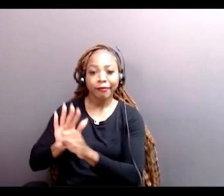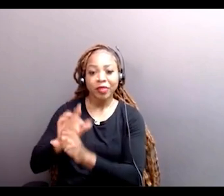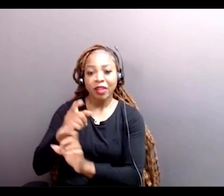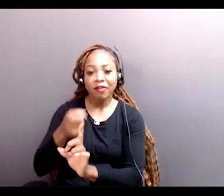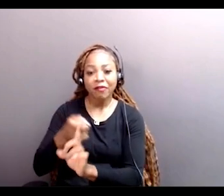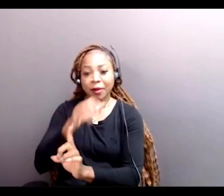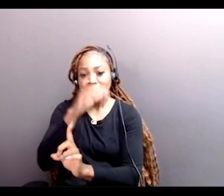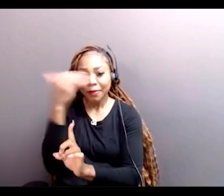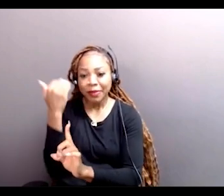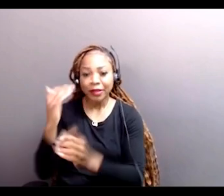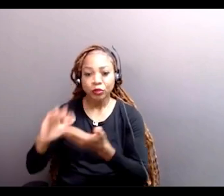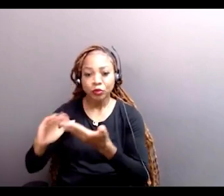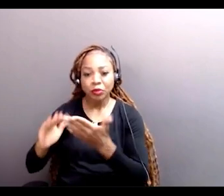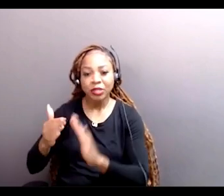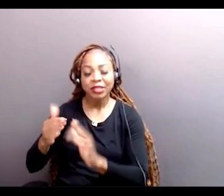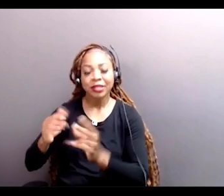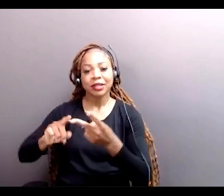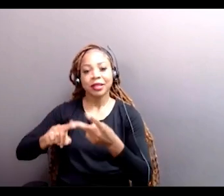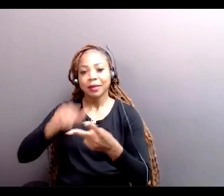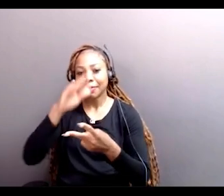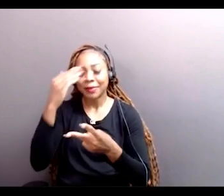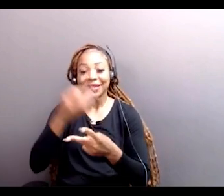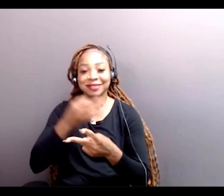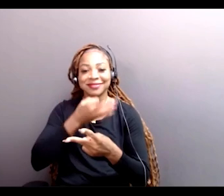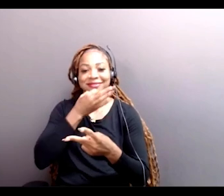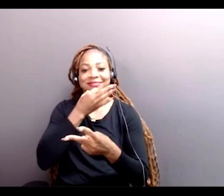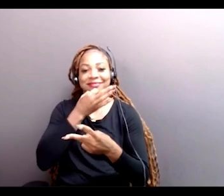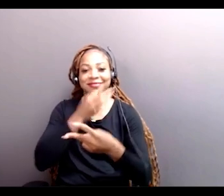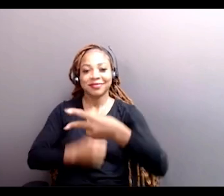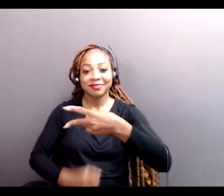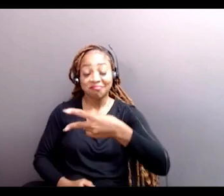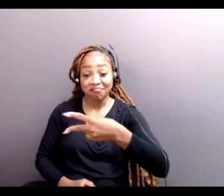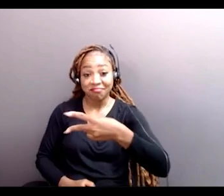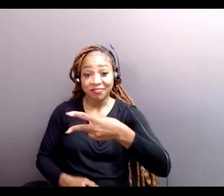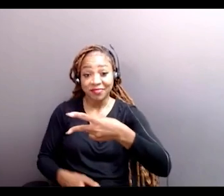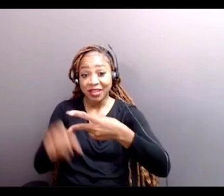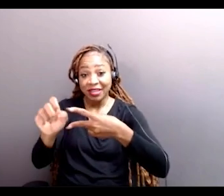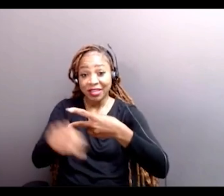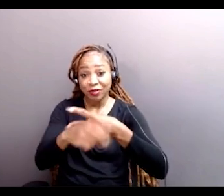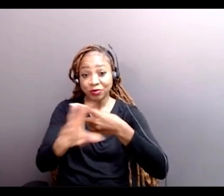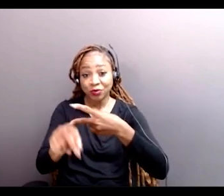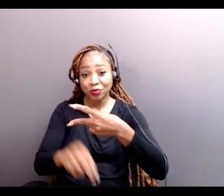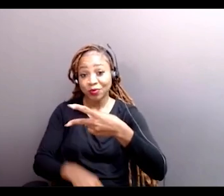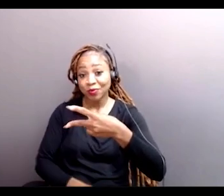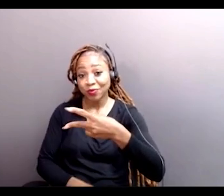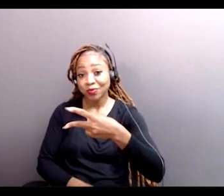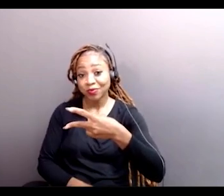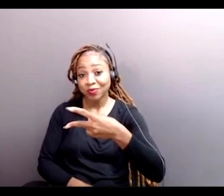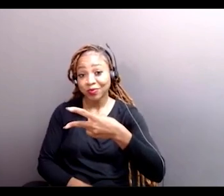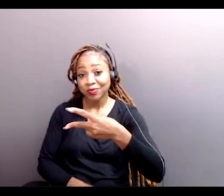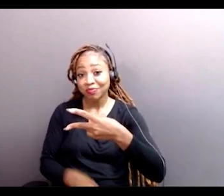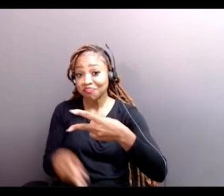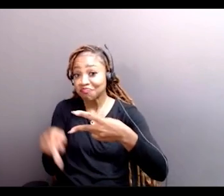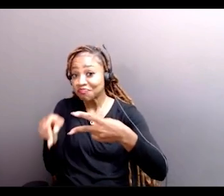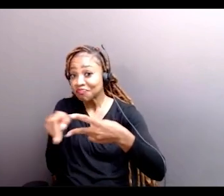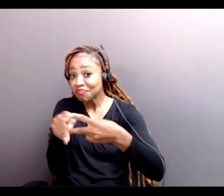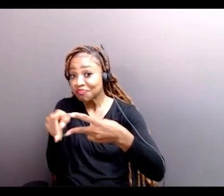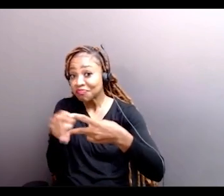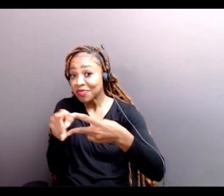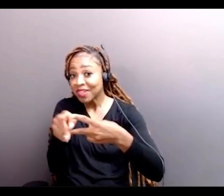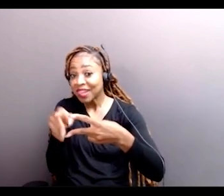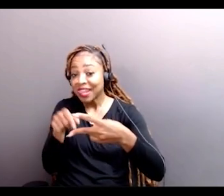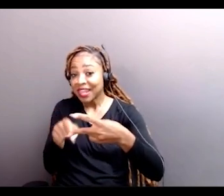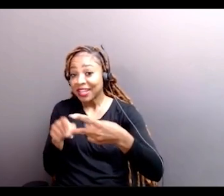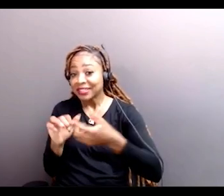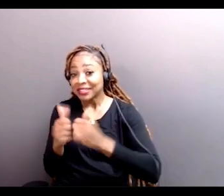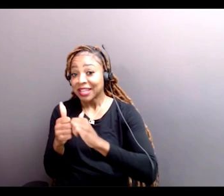Black communities and experts? Endorsed by Black communities and experts. Is that how the